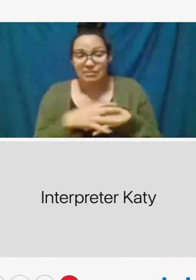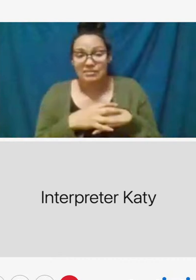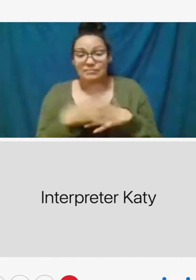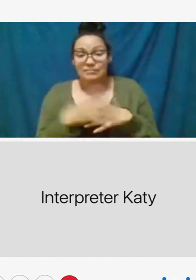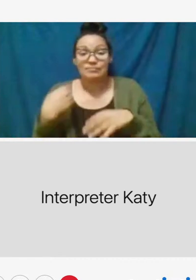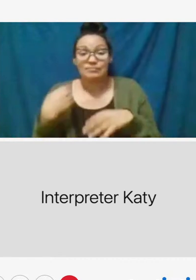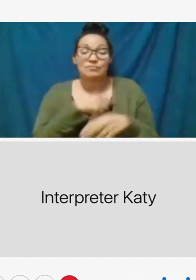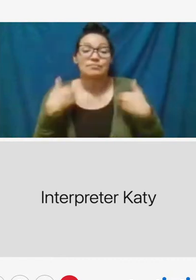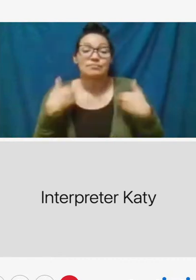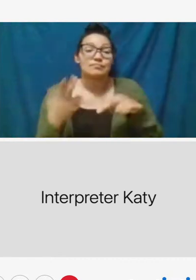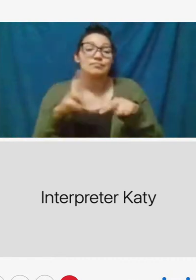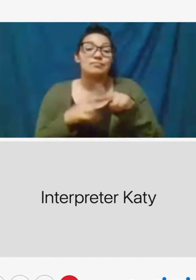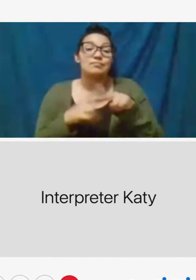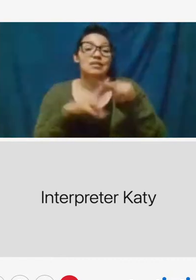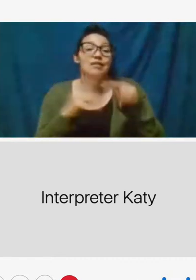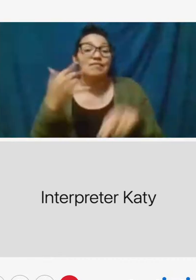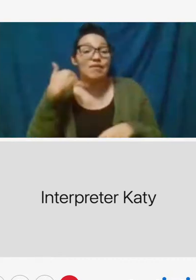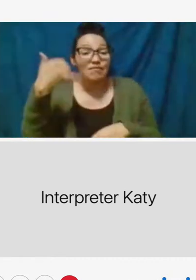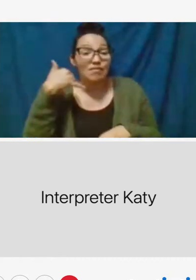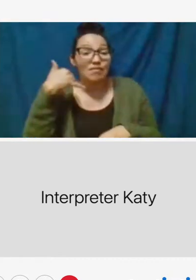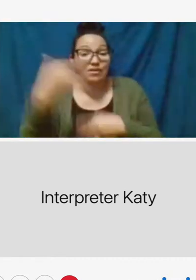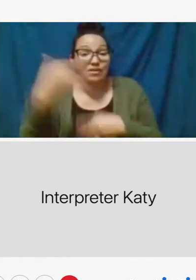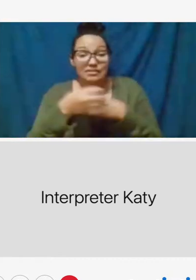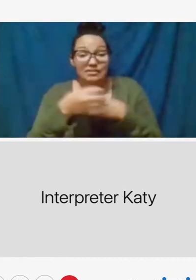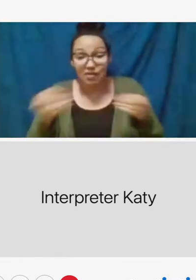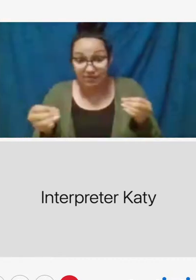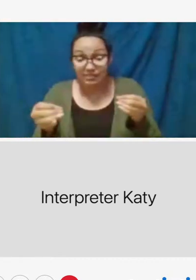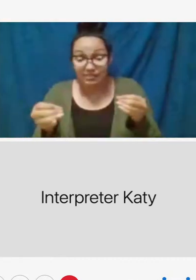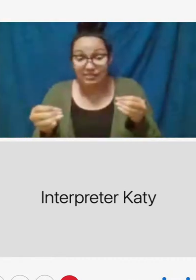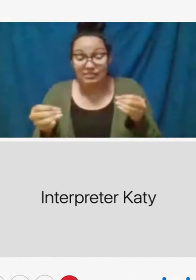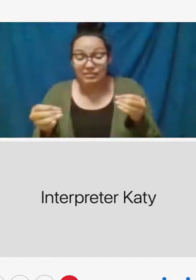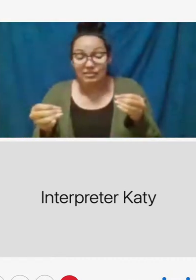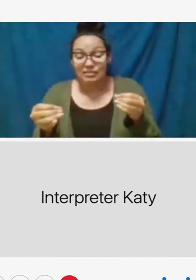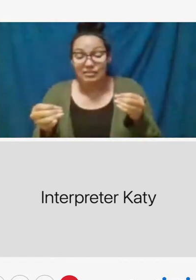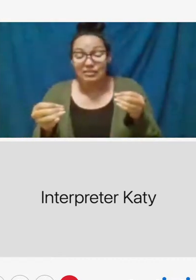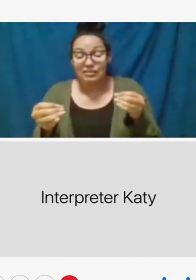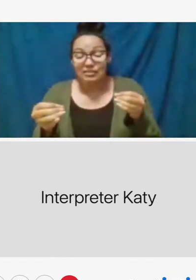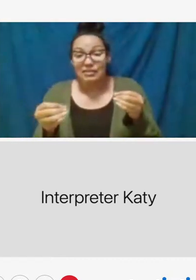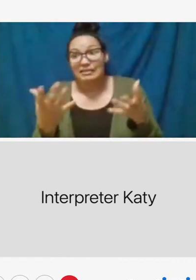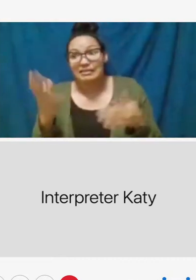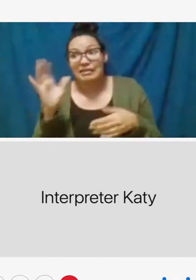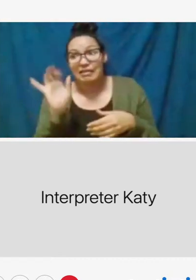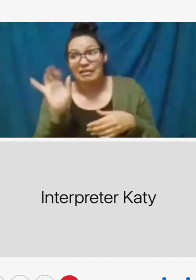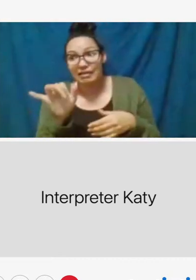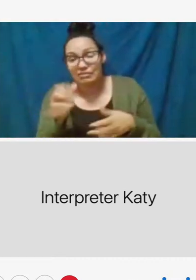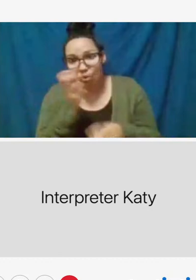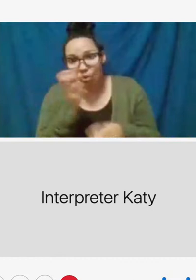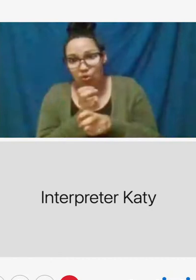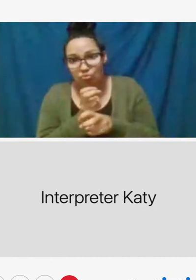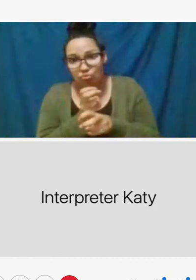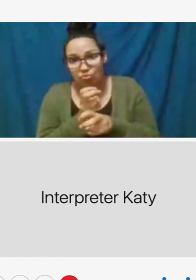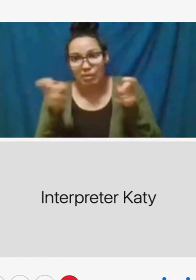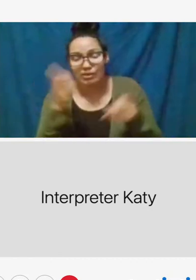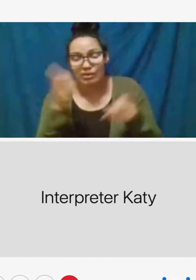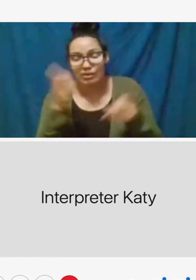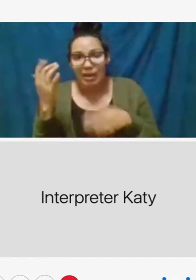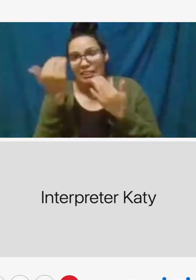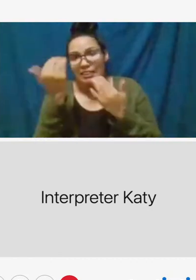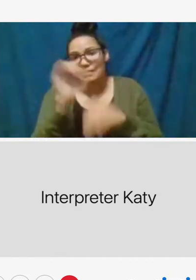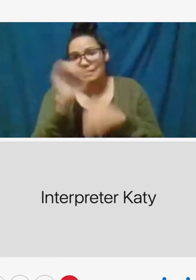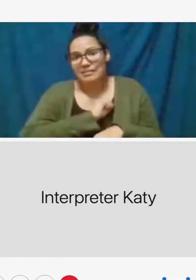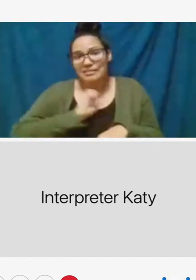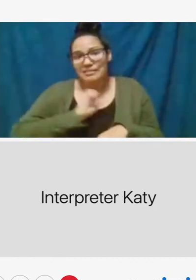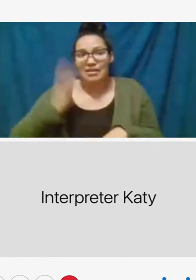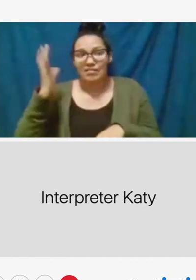calls to the school office and in add you know that's been difficult to manage because we've had limited staff due to staff being